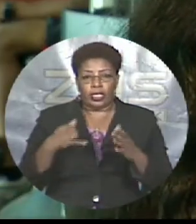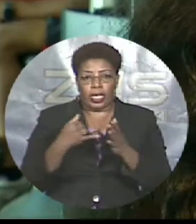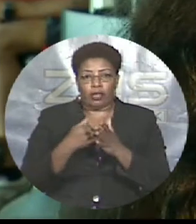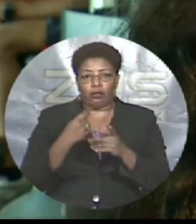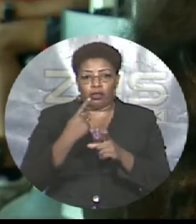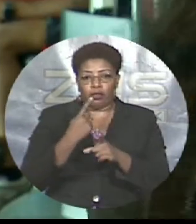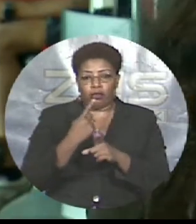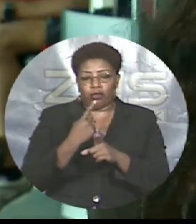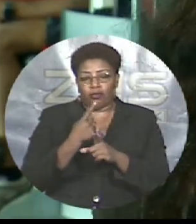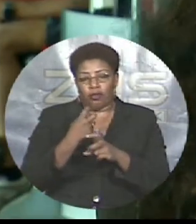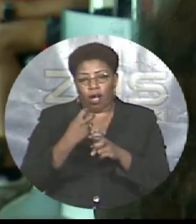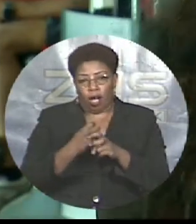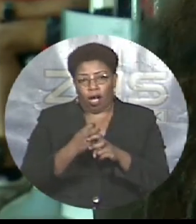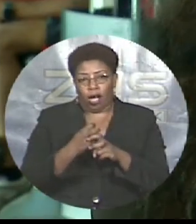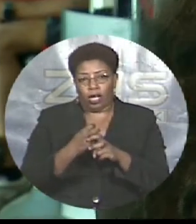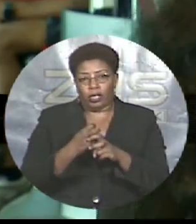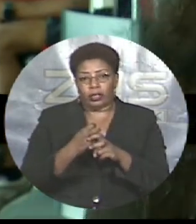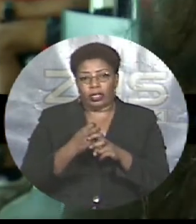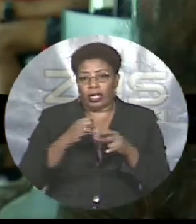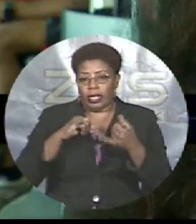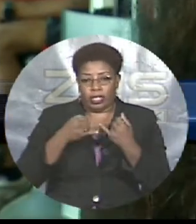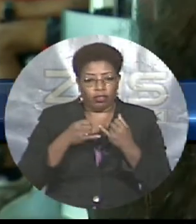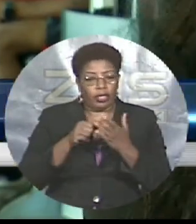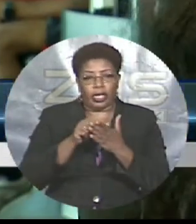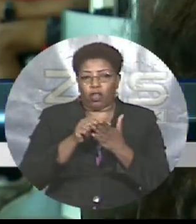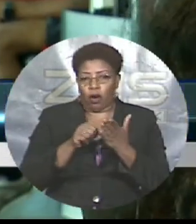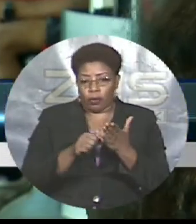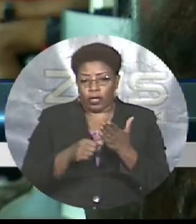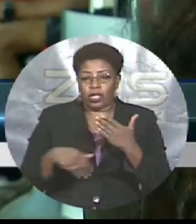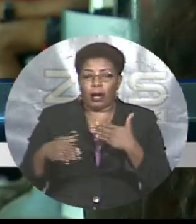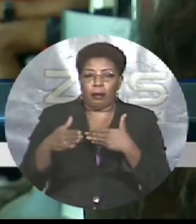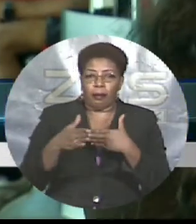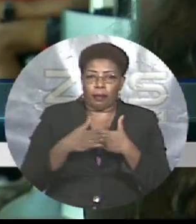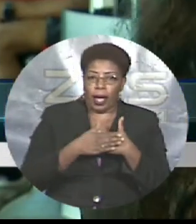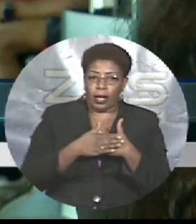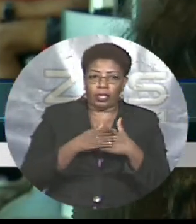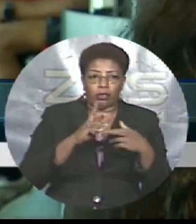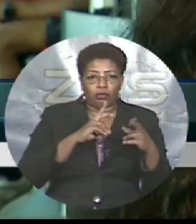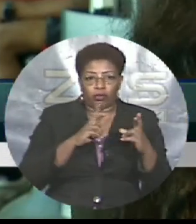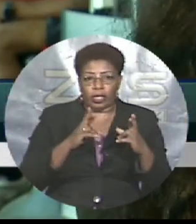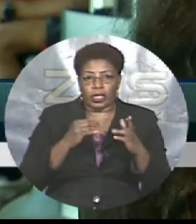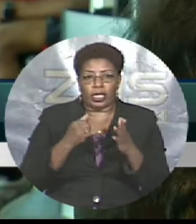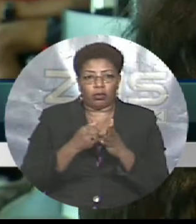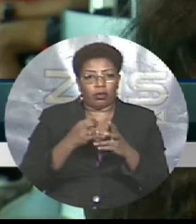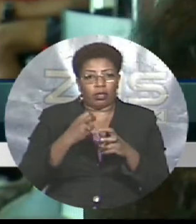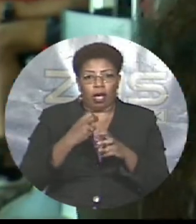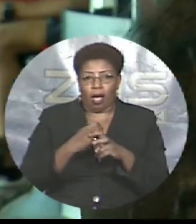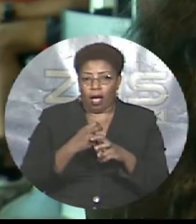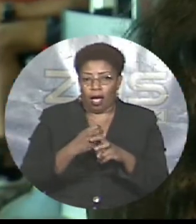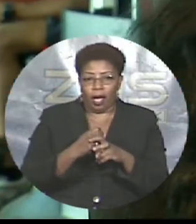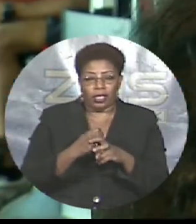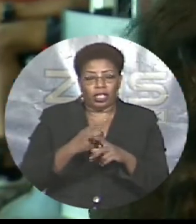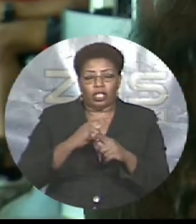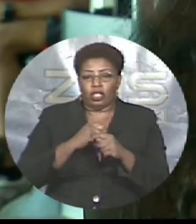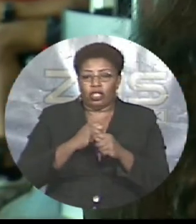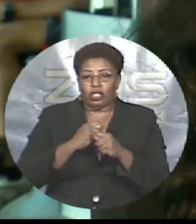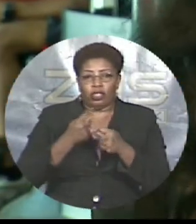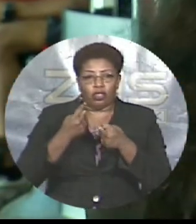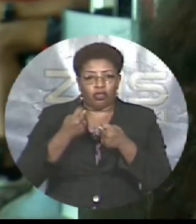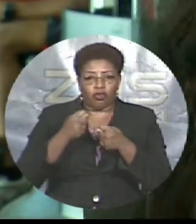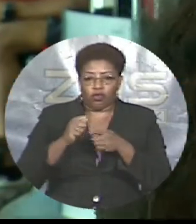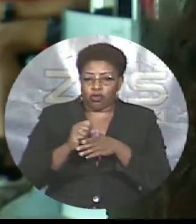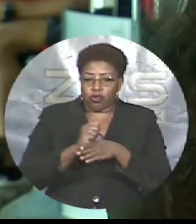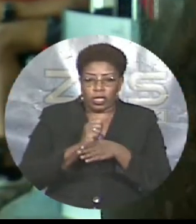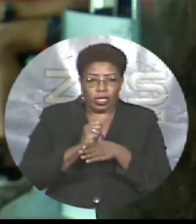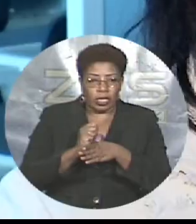with an injury operation, but I'm back and fully recovered. So it was gruesome, the hard training, blood, sweat, and tears.